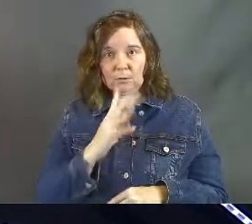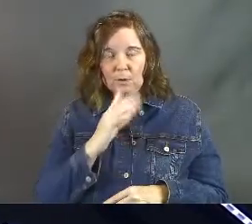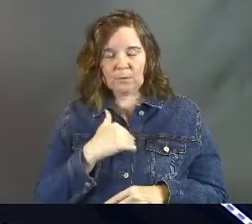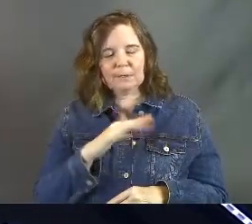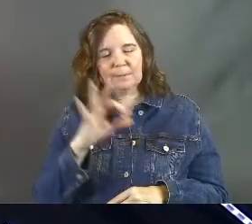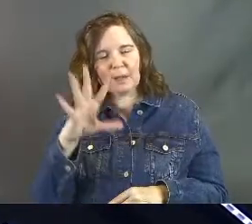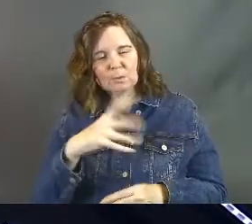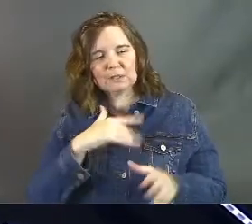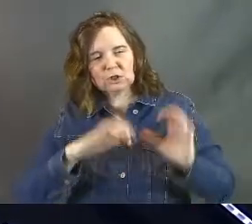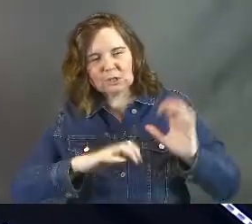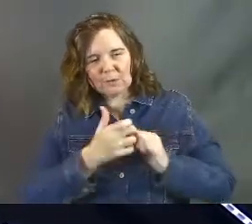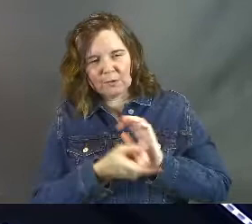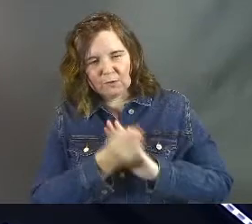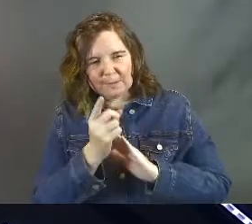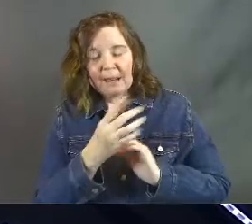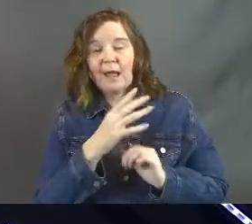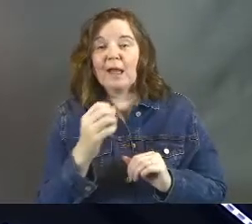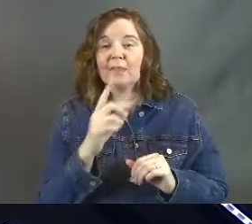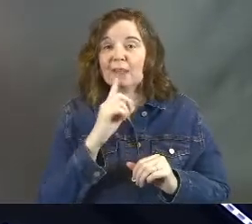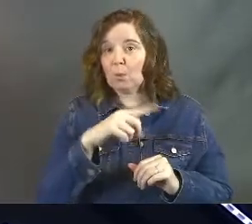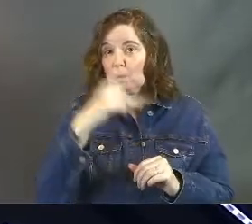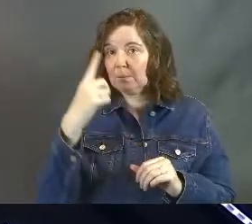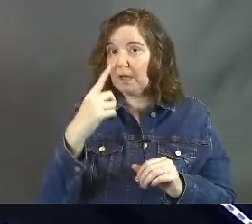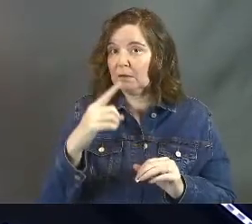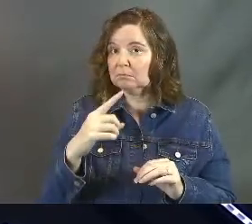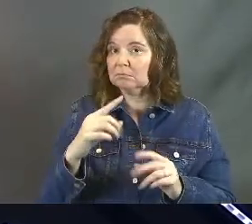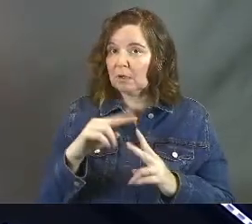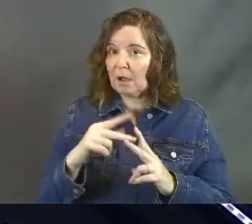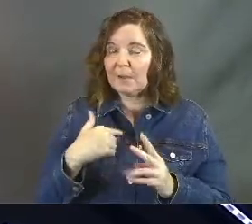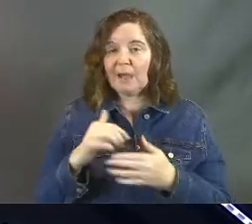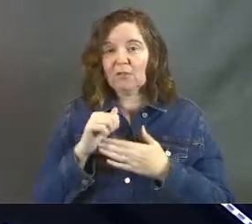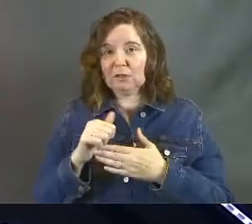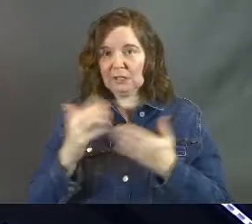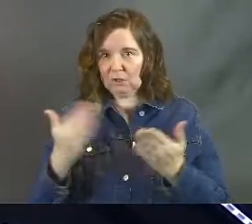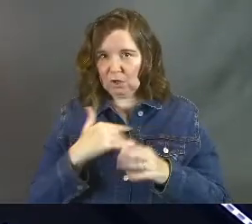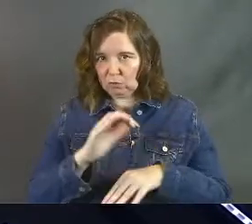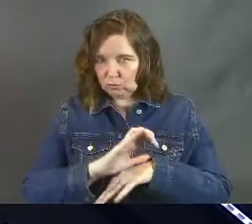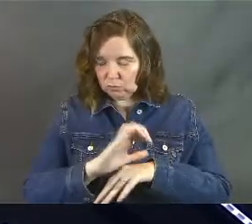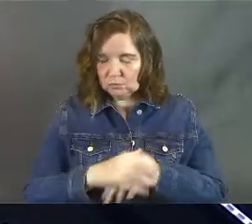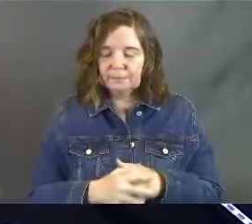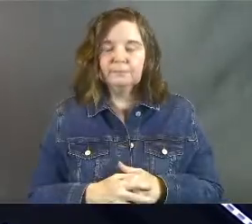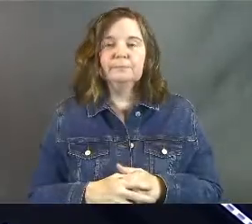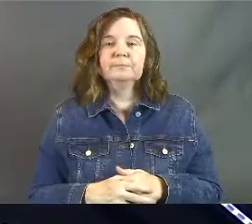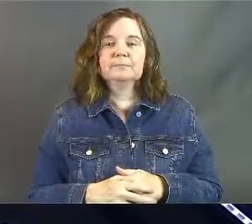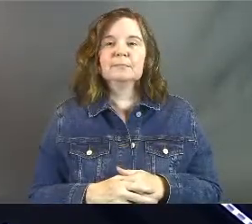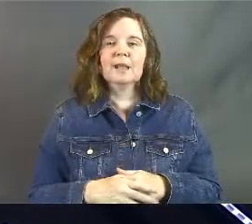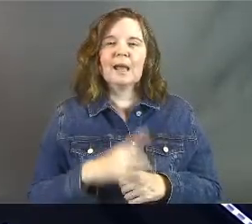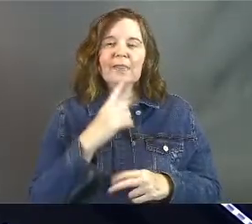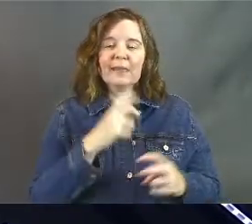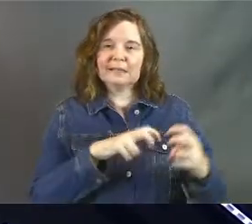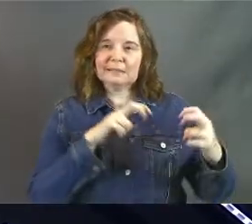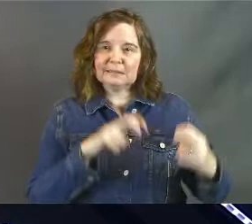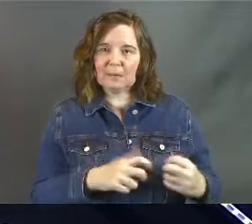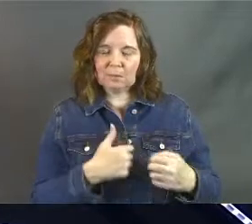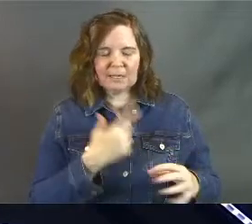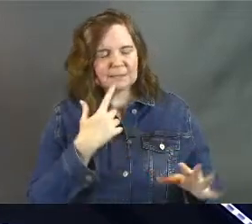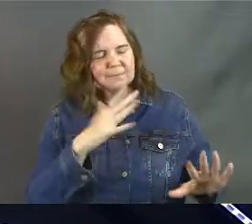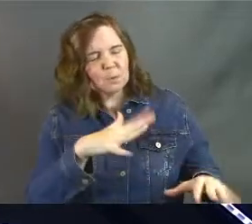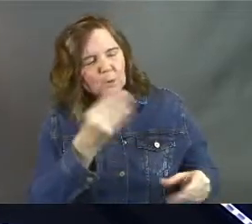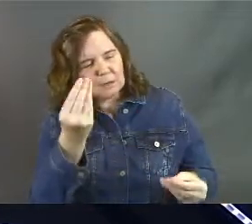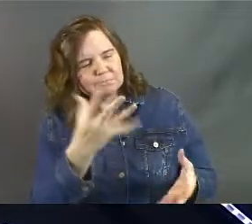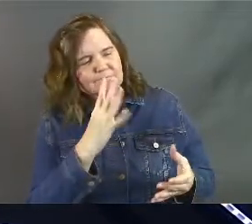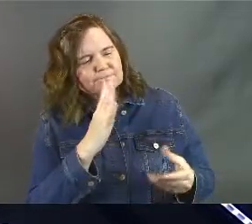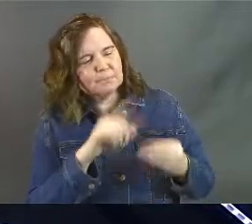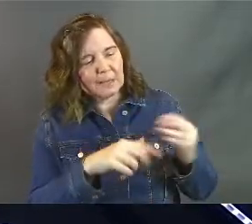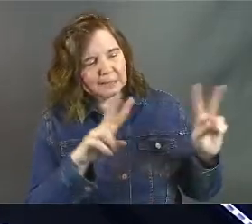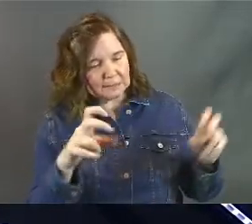and said, Pastor, we need to chat with you for a second. And they were a black couple, and they're leaders here at our church. And they sat down with me, and they said, you know, we just wanted to